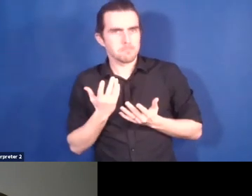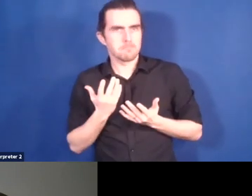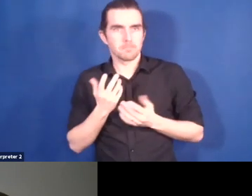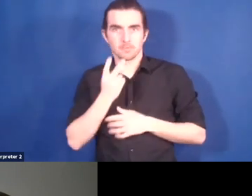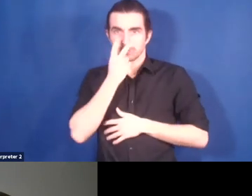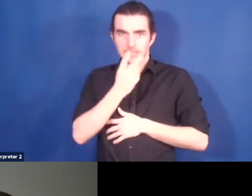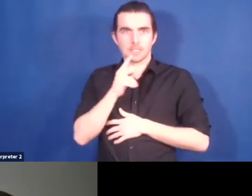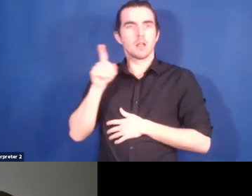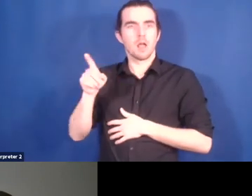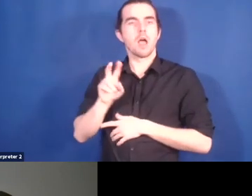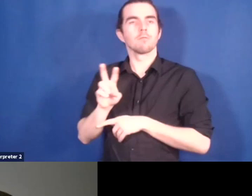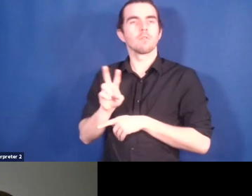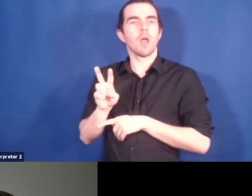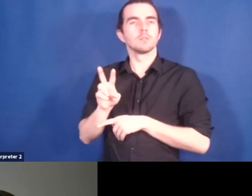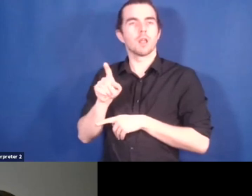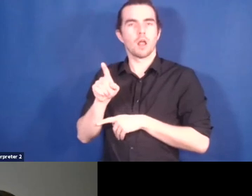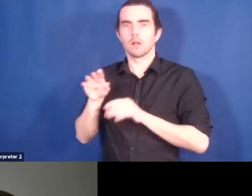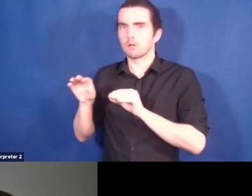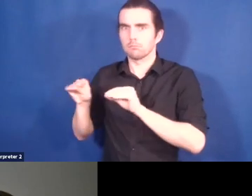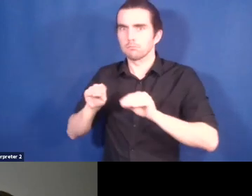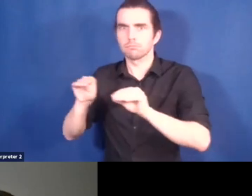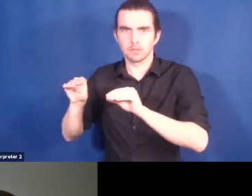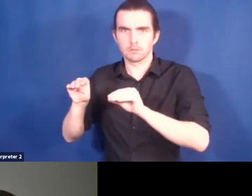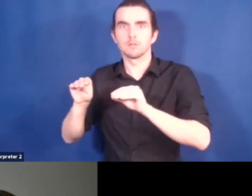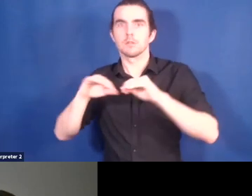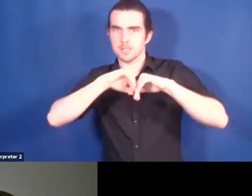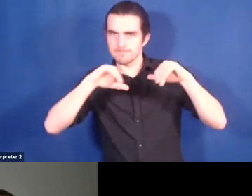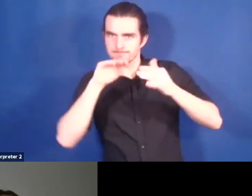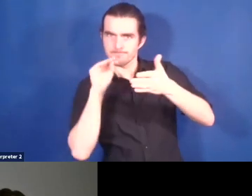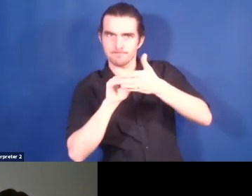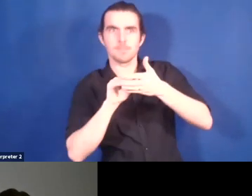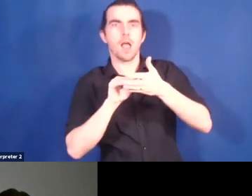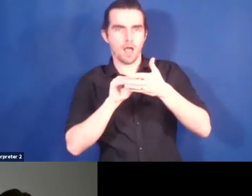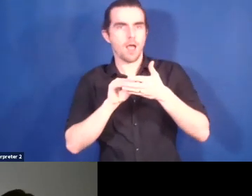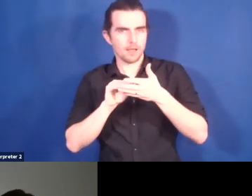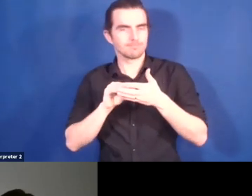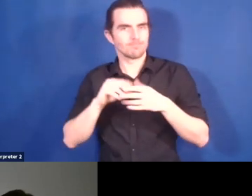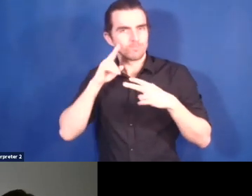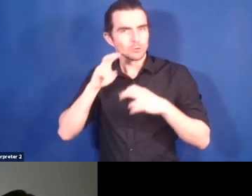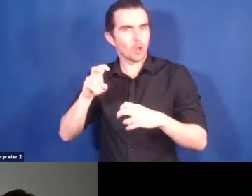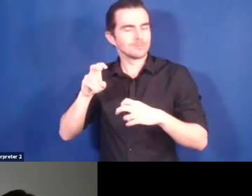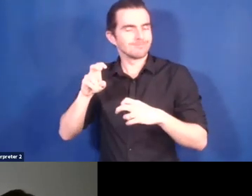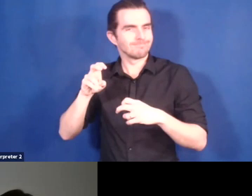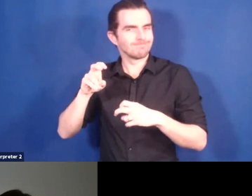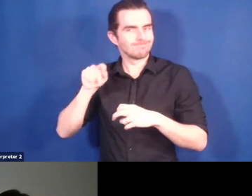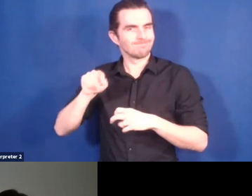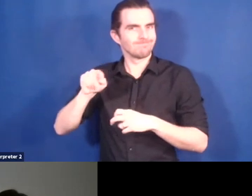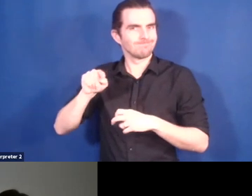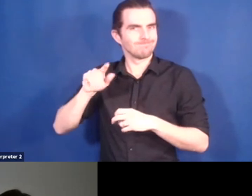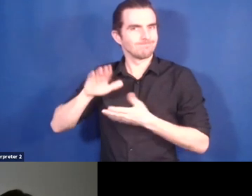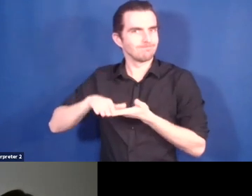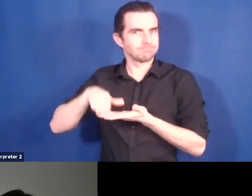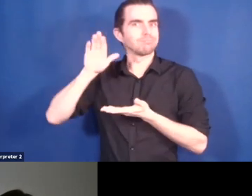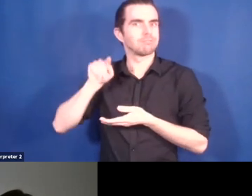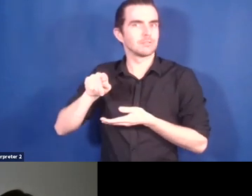idea. Stateless, we might not know numbers, but we know what a stateless person is in international law. But when we